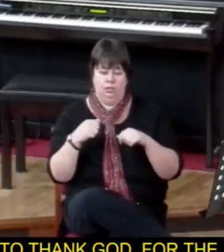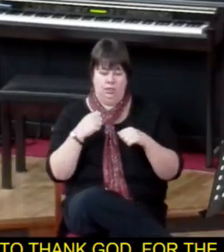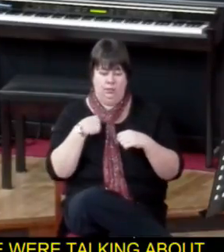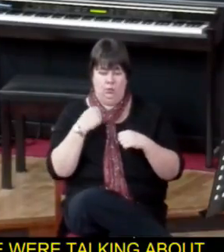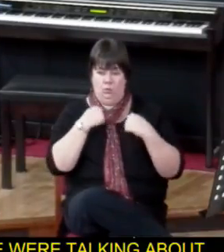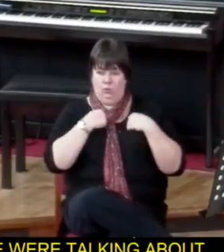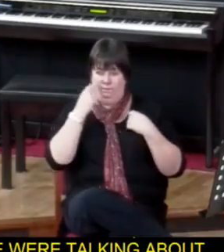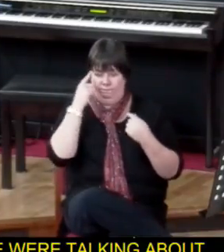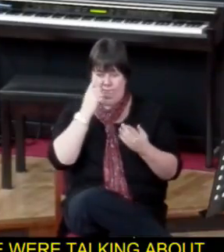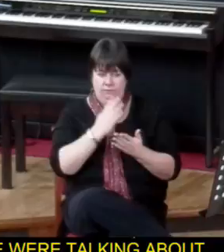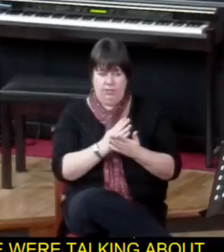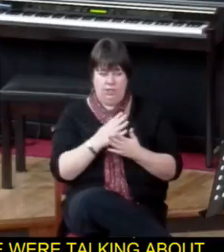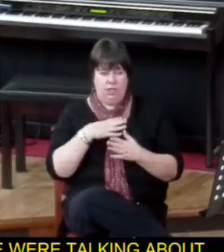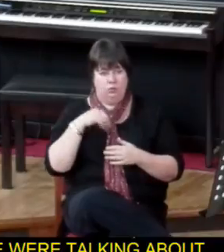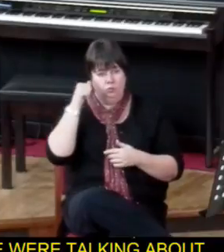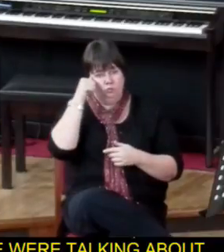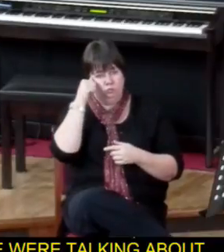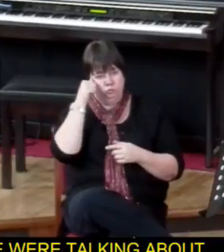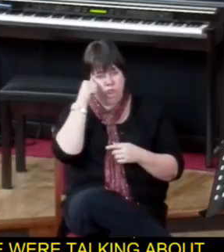challenging.